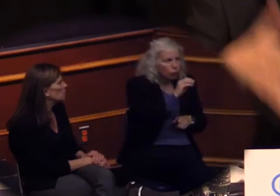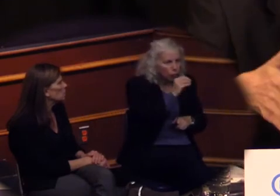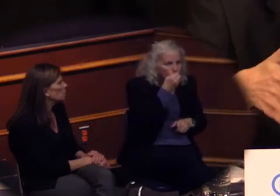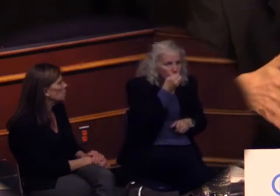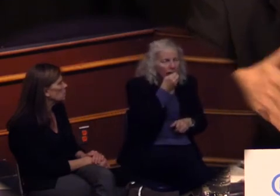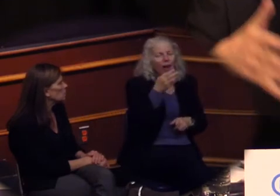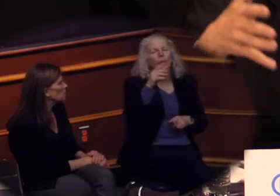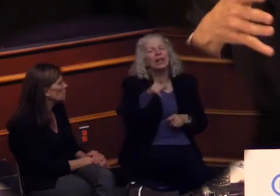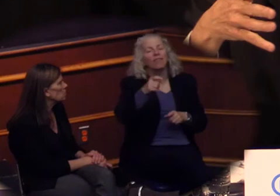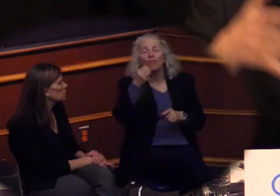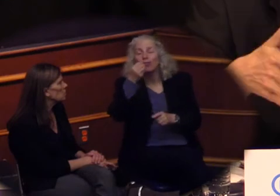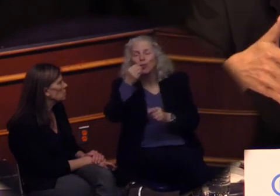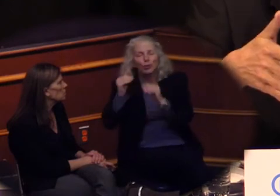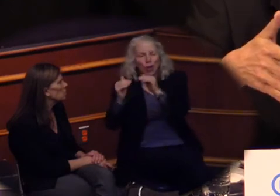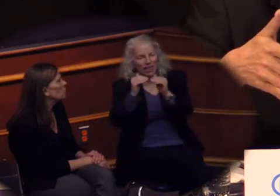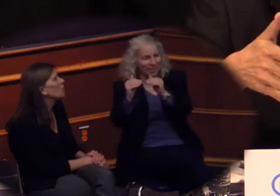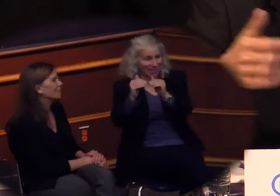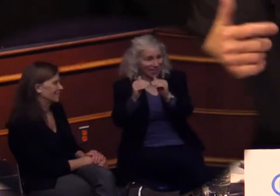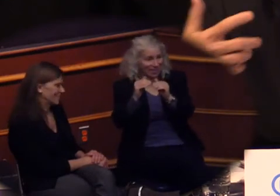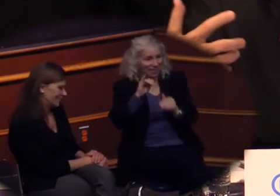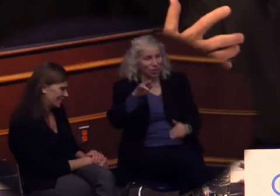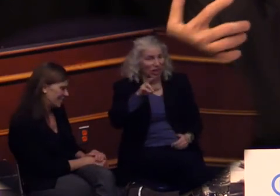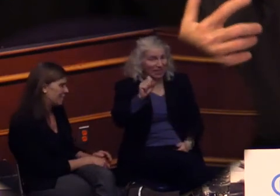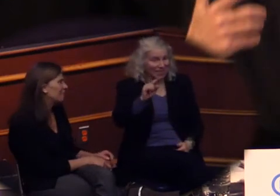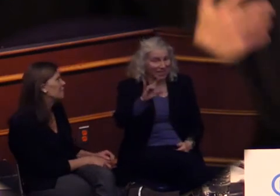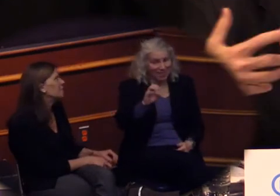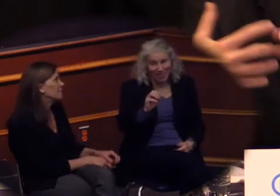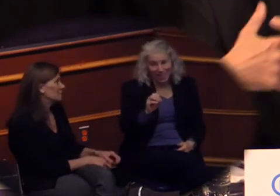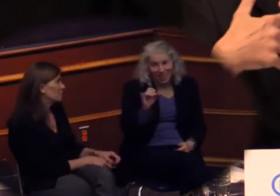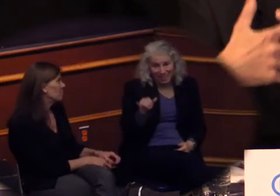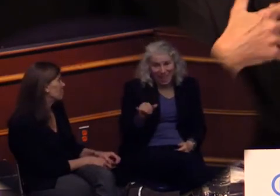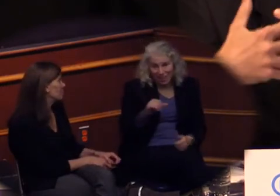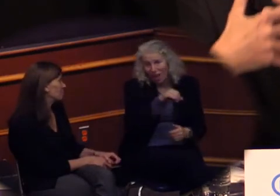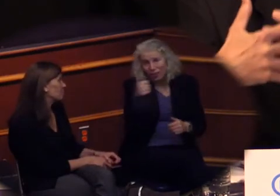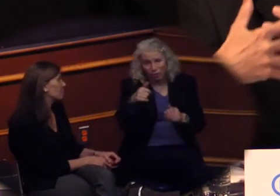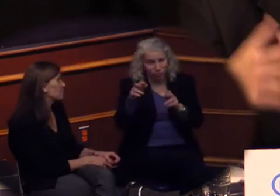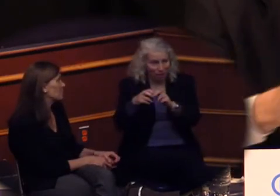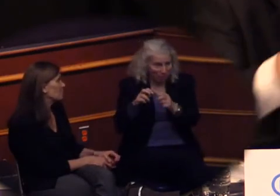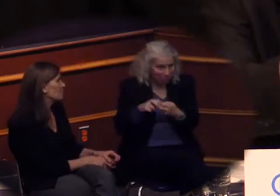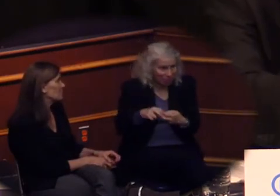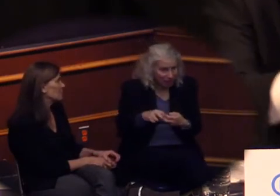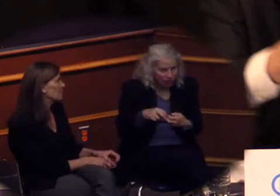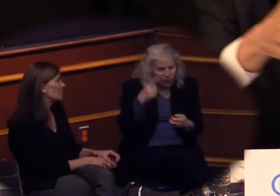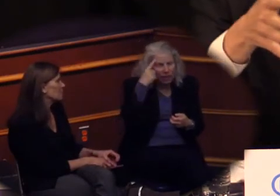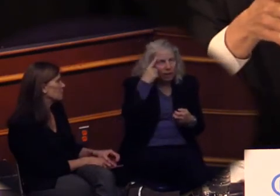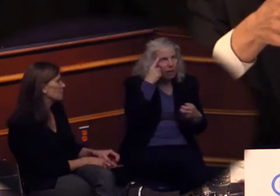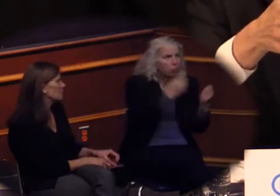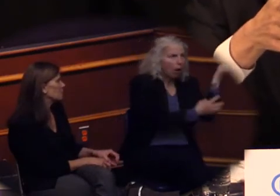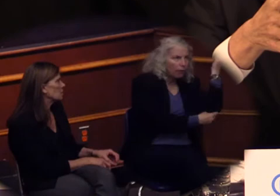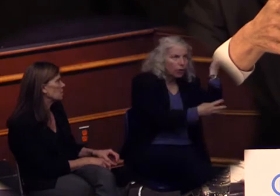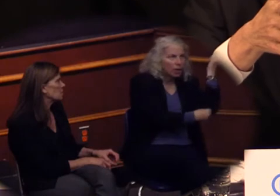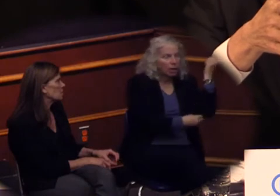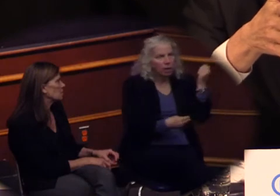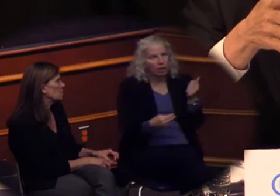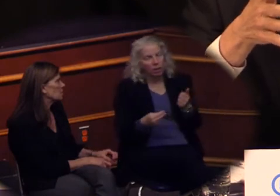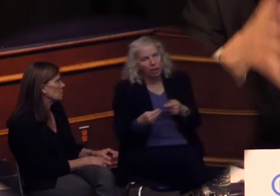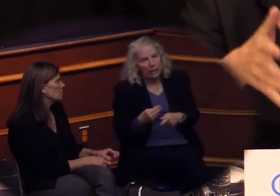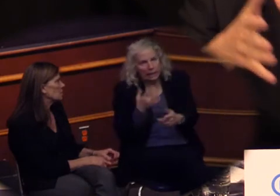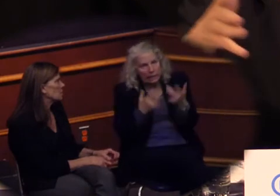food justice, which is a whole category in itself, where we understand the relationship between poverty and